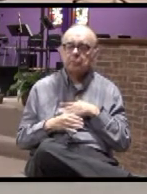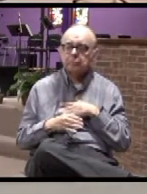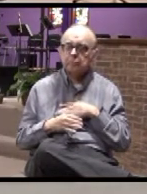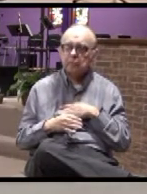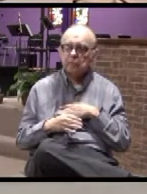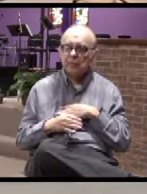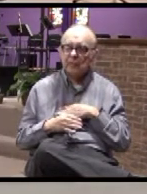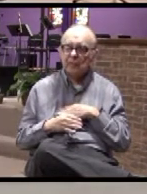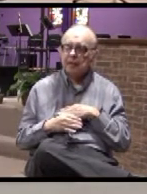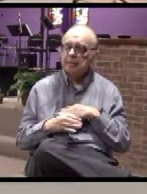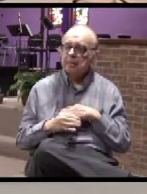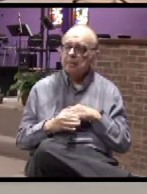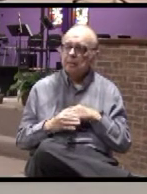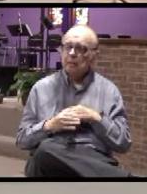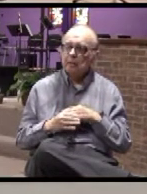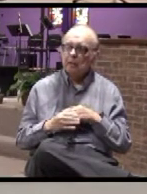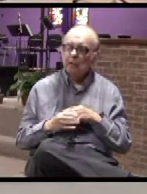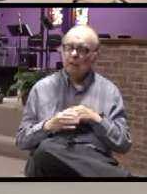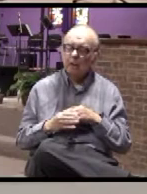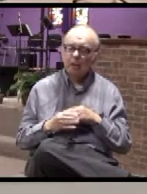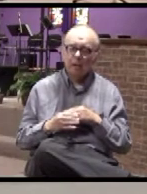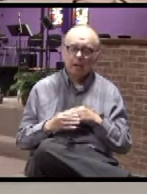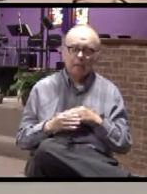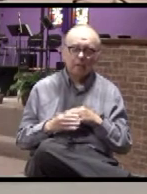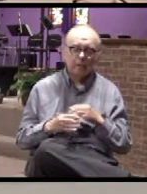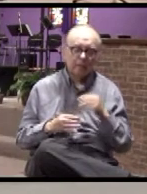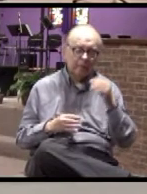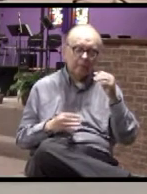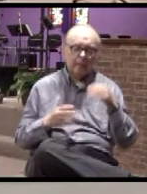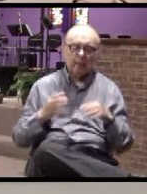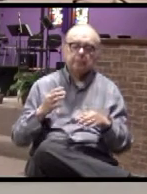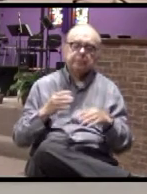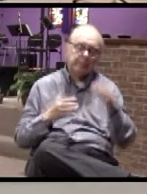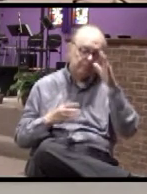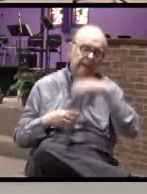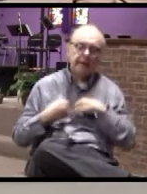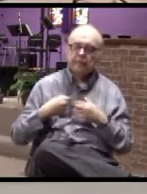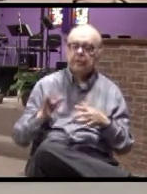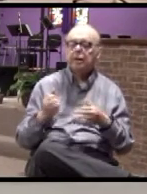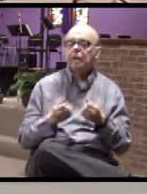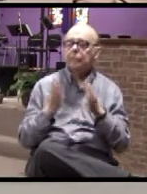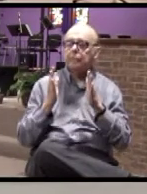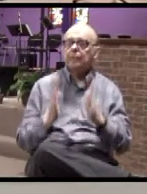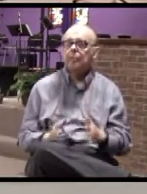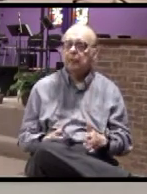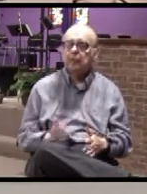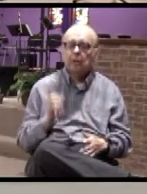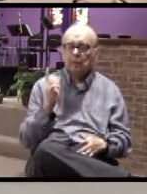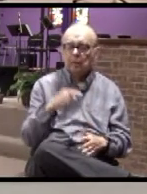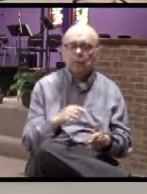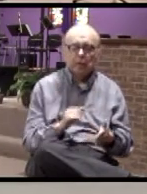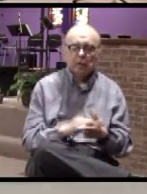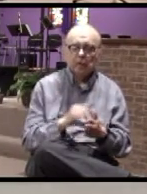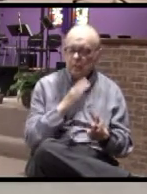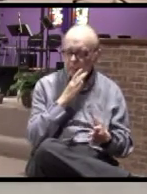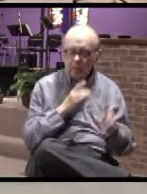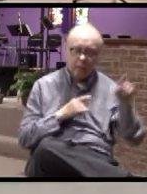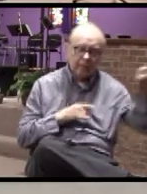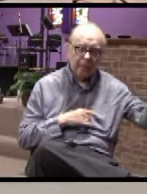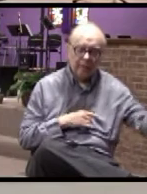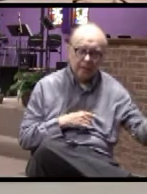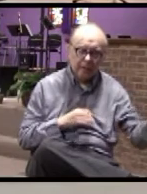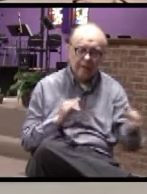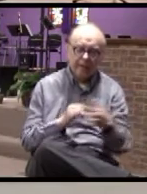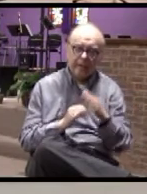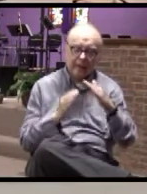So he sent his servants go over to that lady over there at